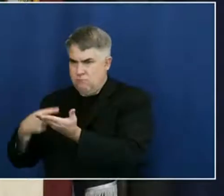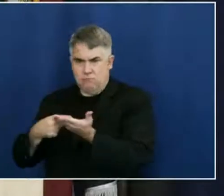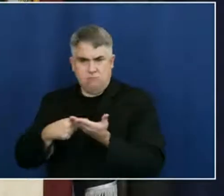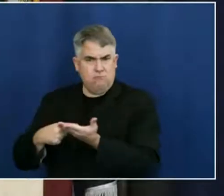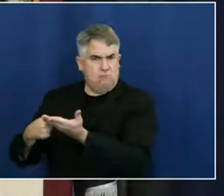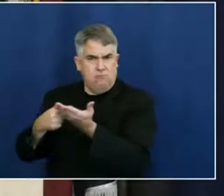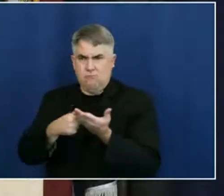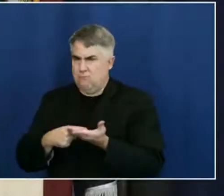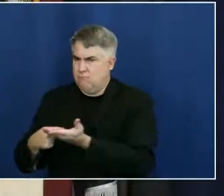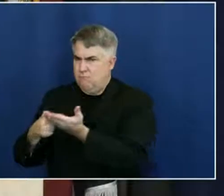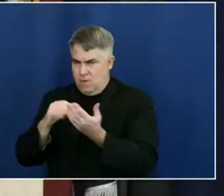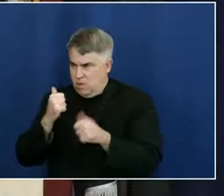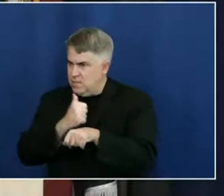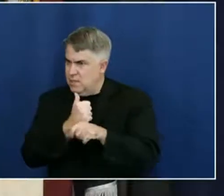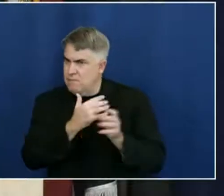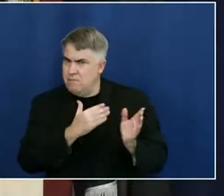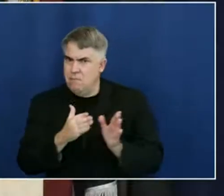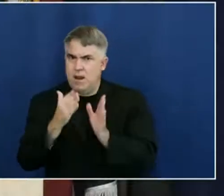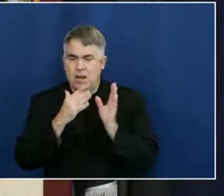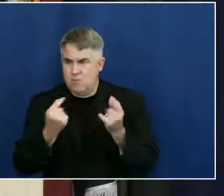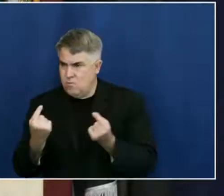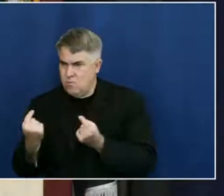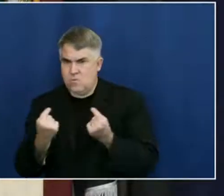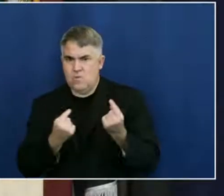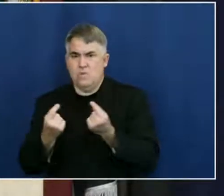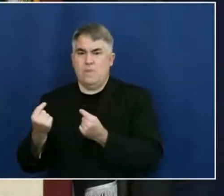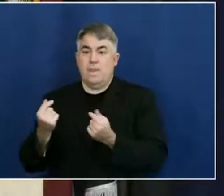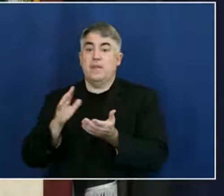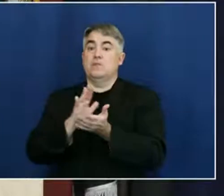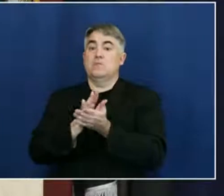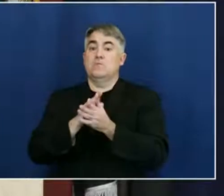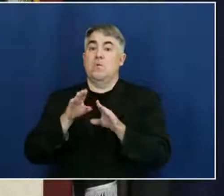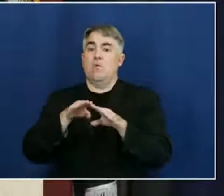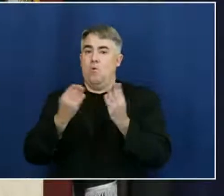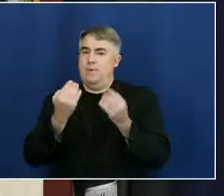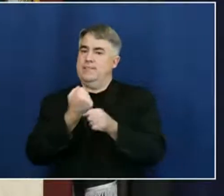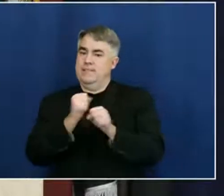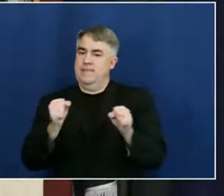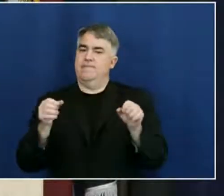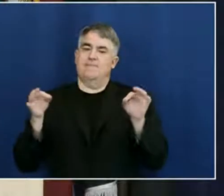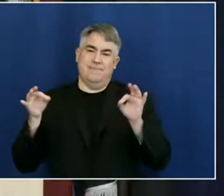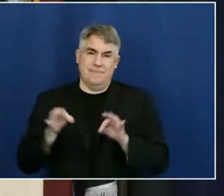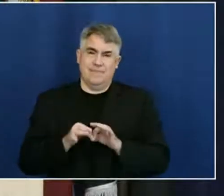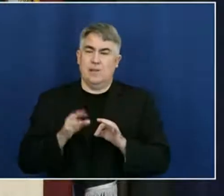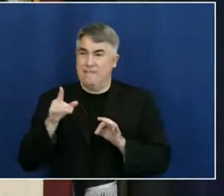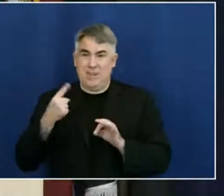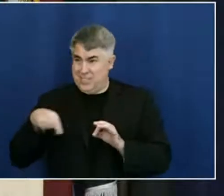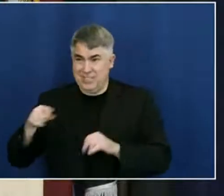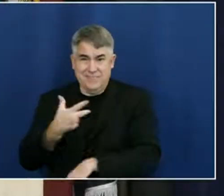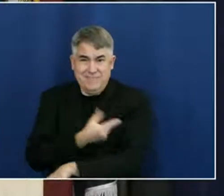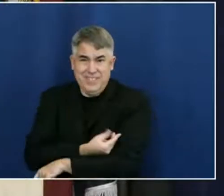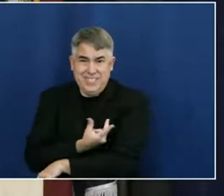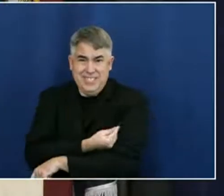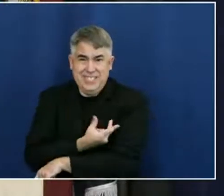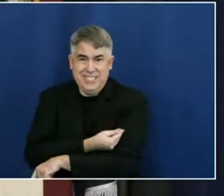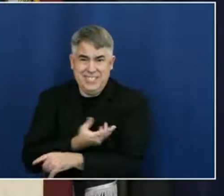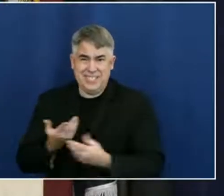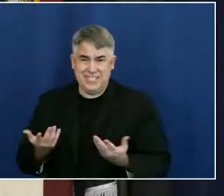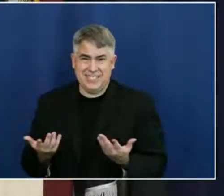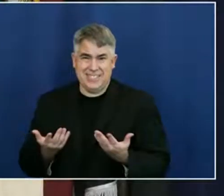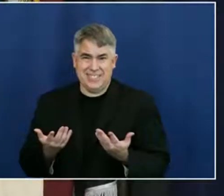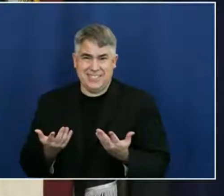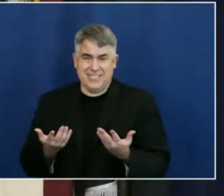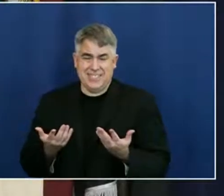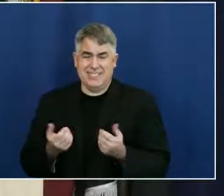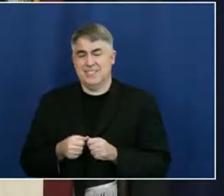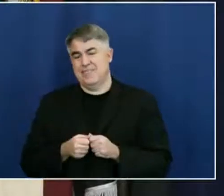our kids back in school. And I think the vaccines play a critical role in that, and I believe that we can find a way to safely get our kids back in school